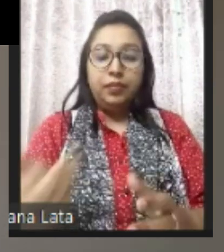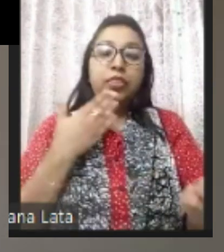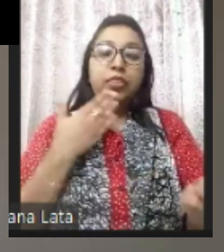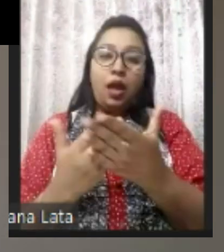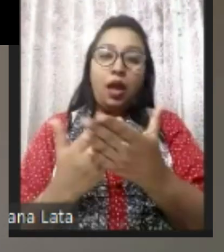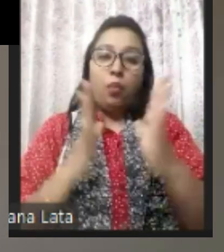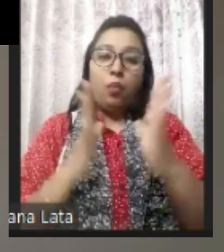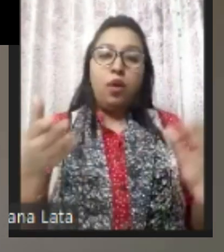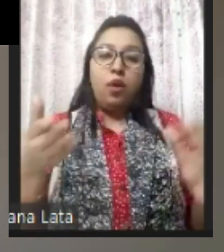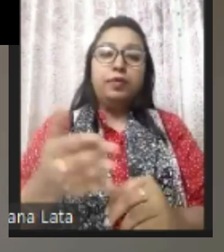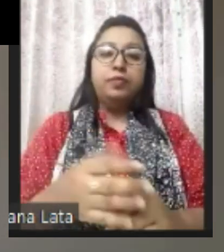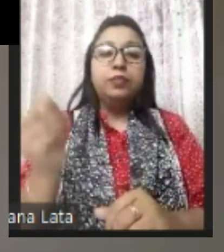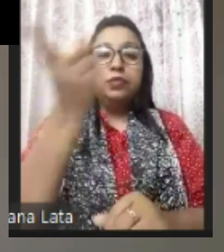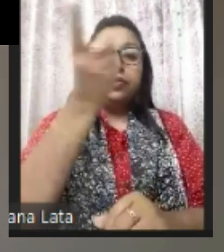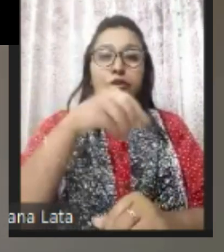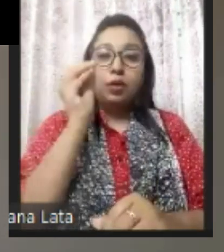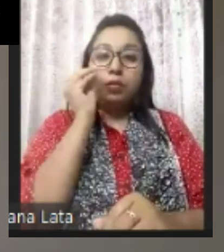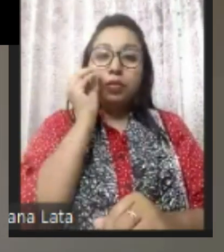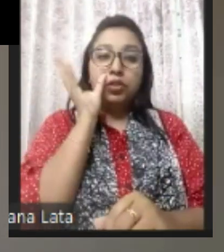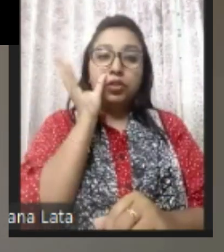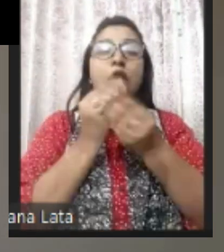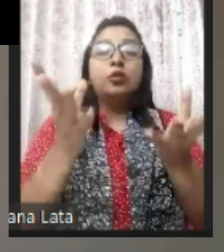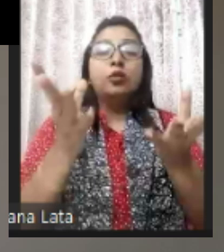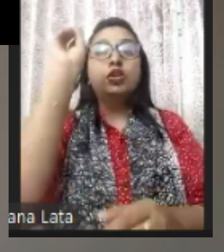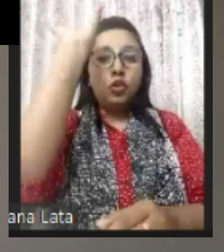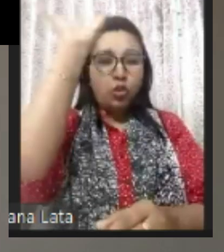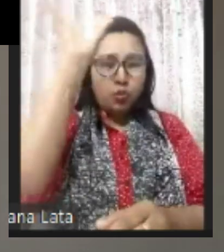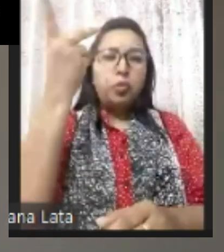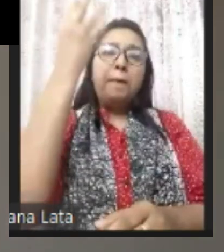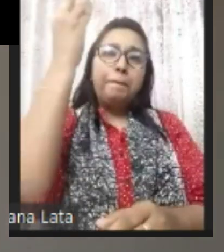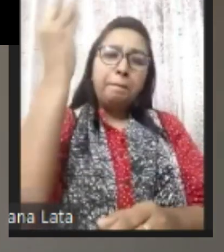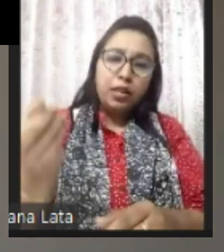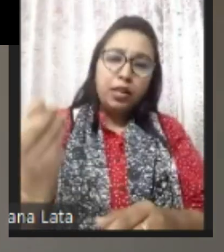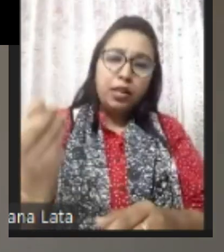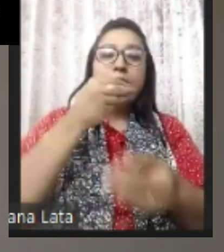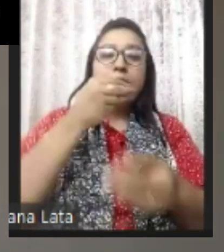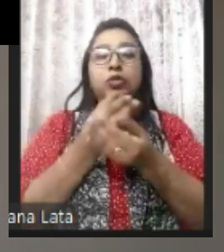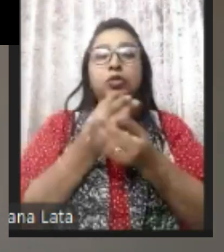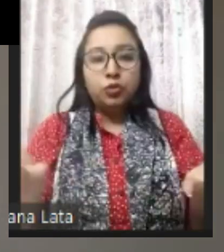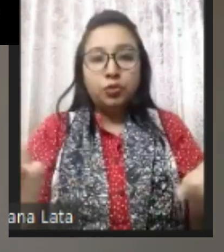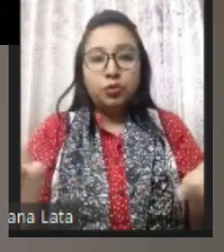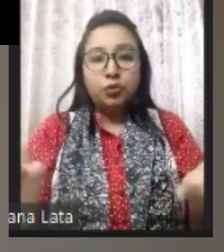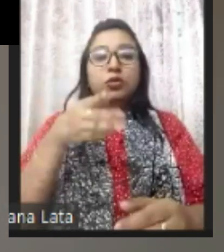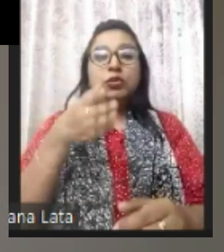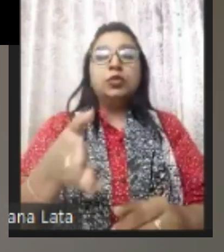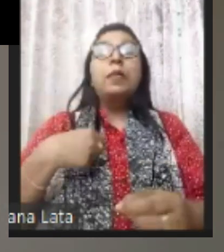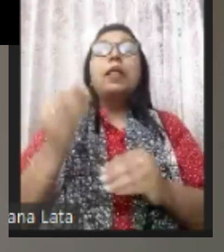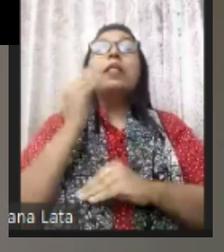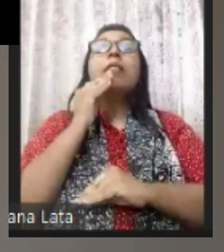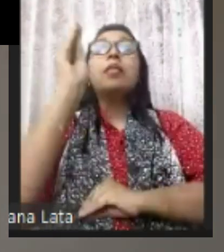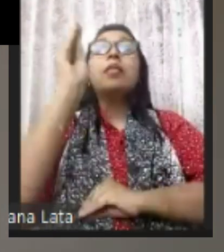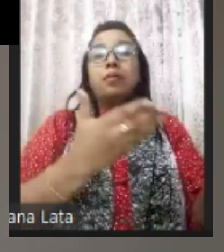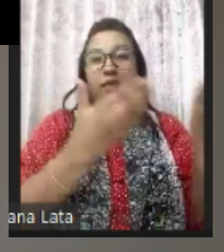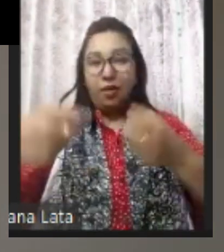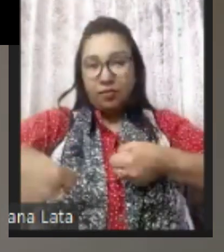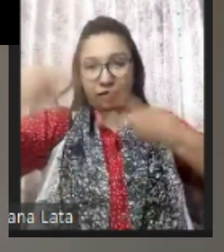and good morning, good afternoon, good evening to everyone, especially to our distinguished guests. We